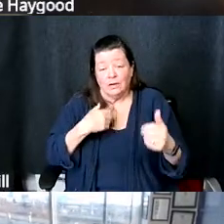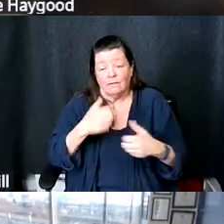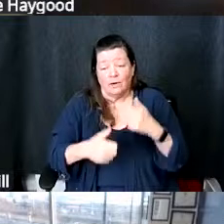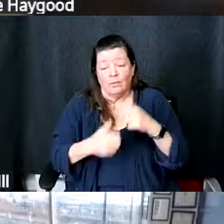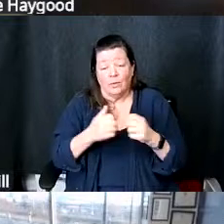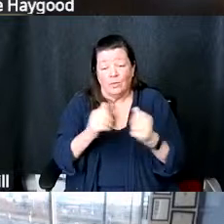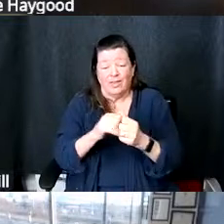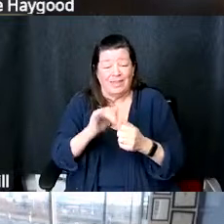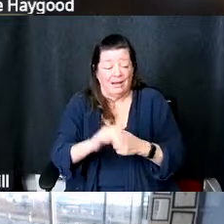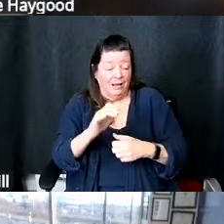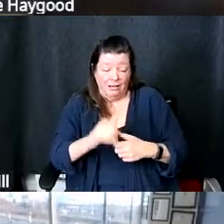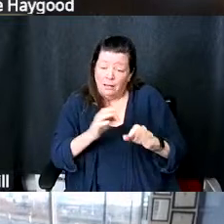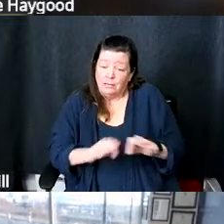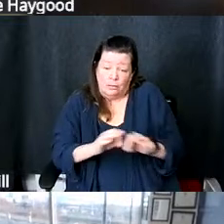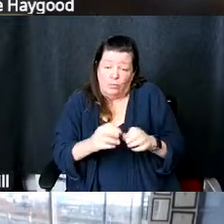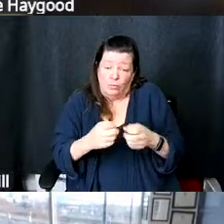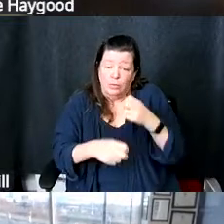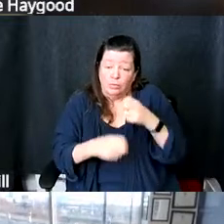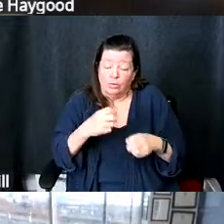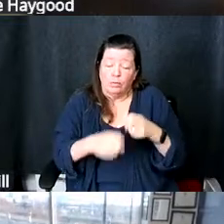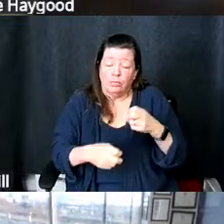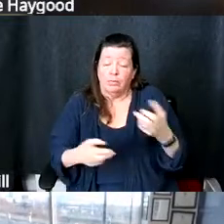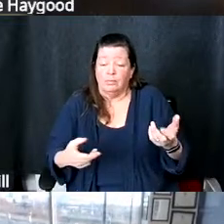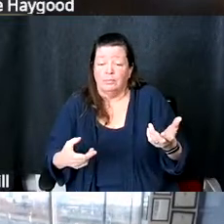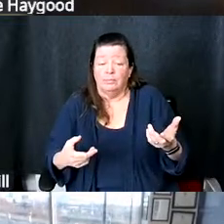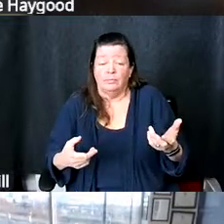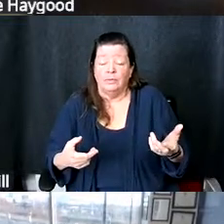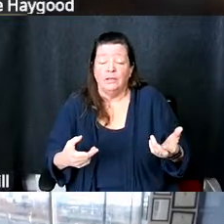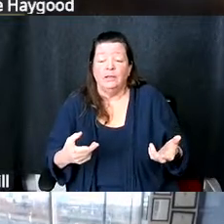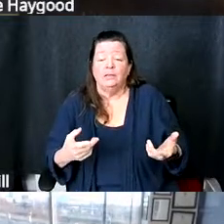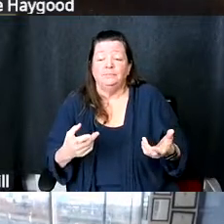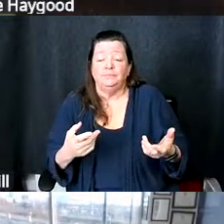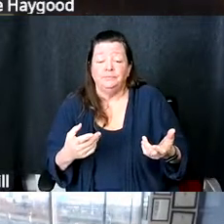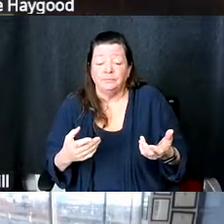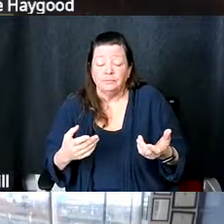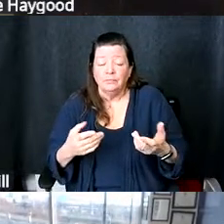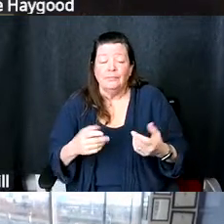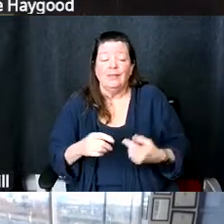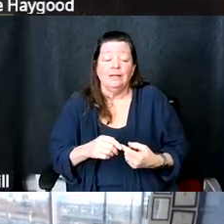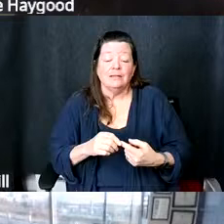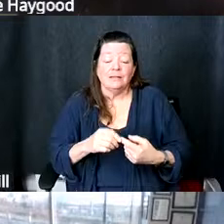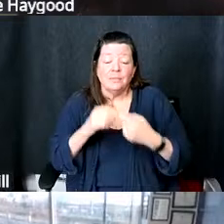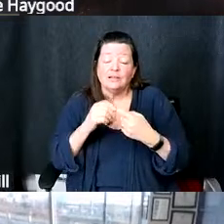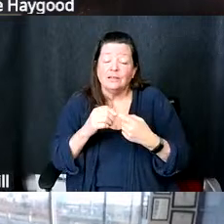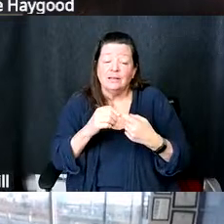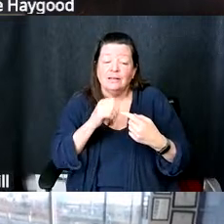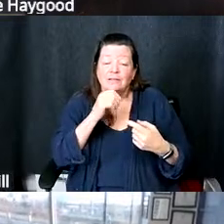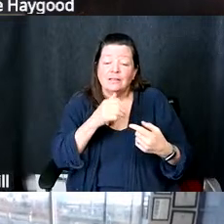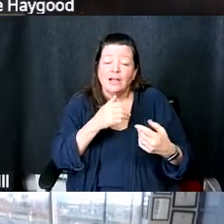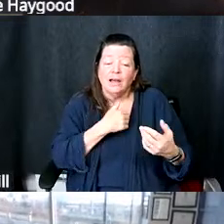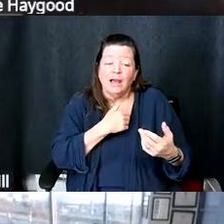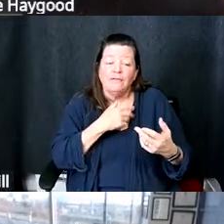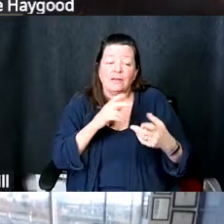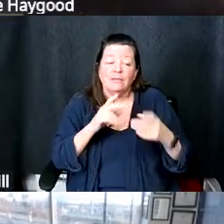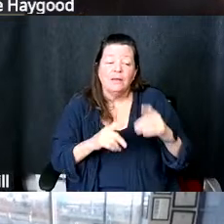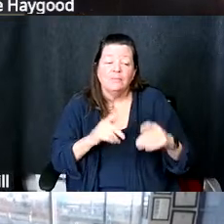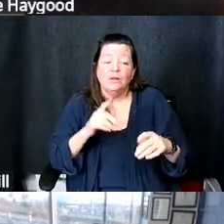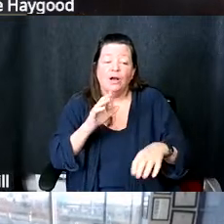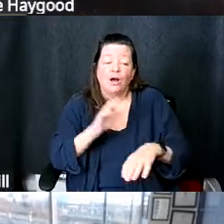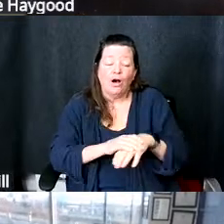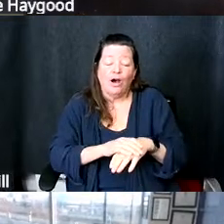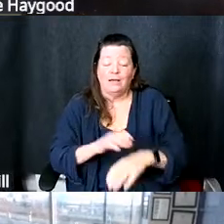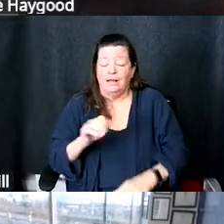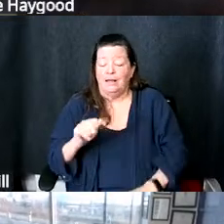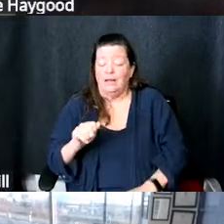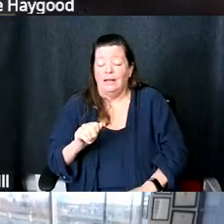important. And adopted highways are really there's some ways in which, especially if it's not having people on the active right of way,